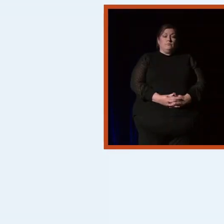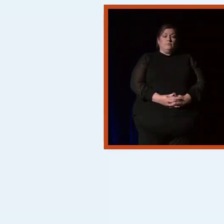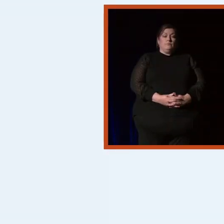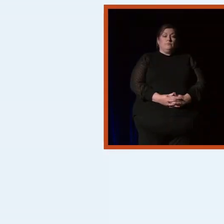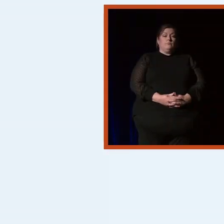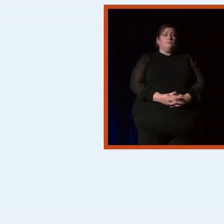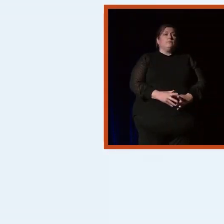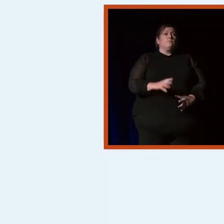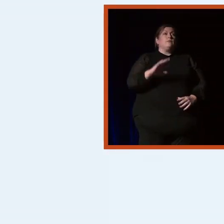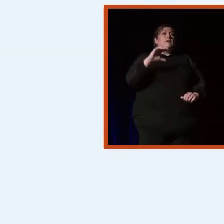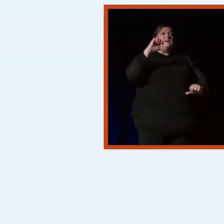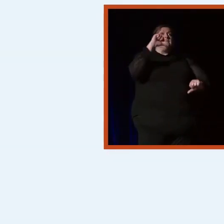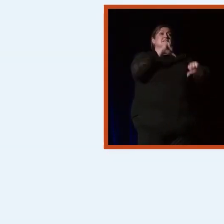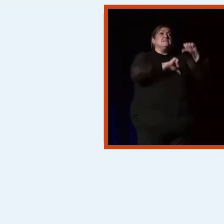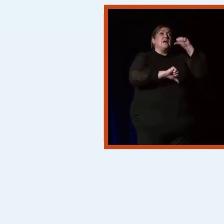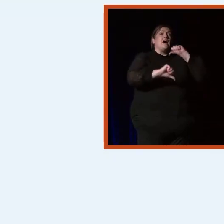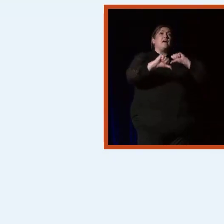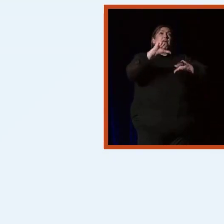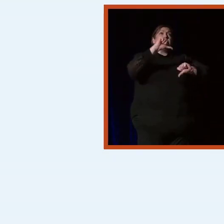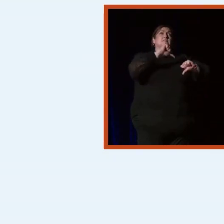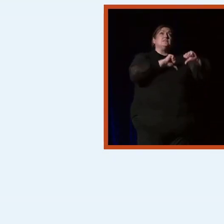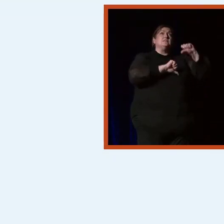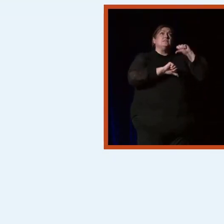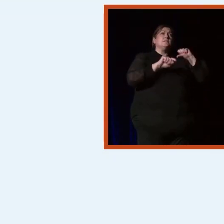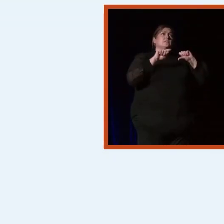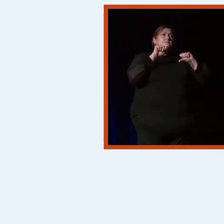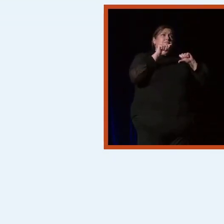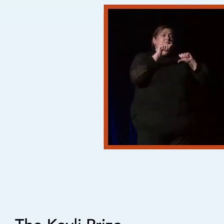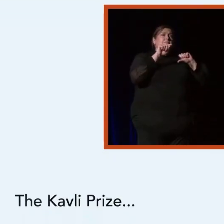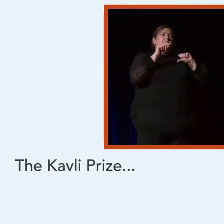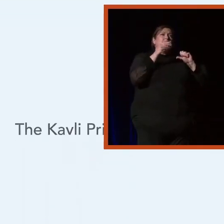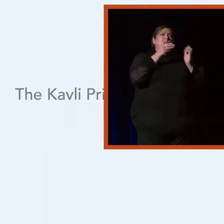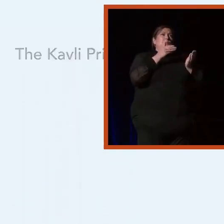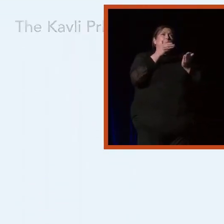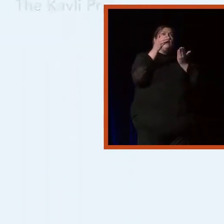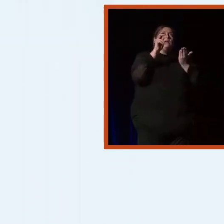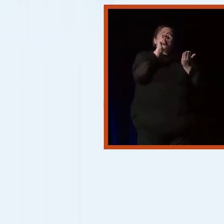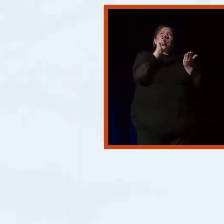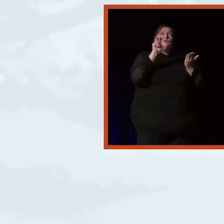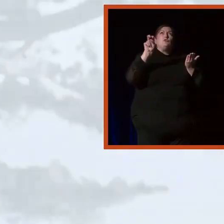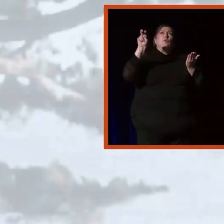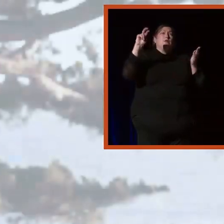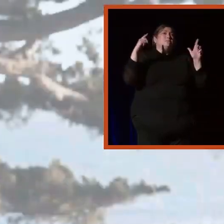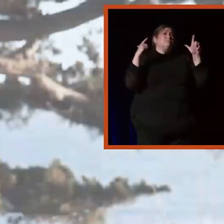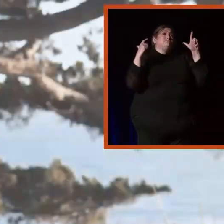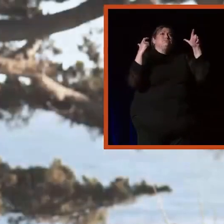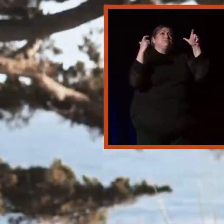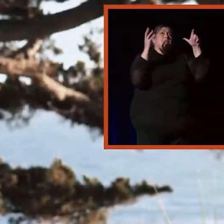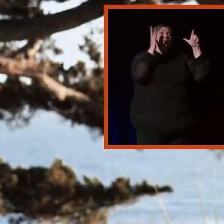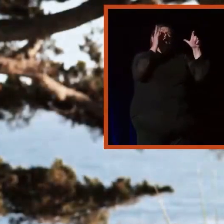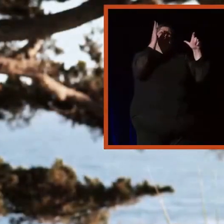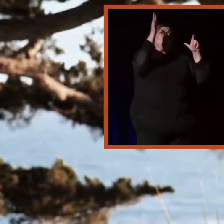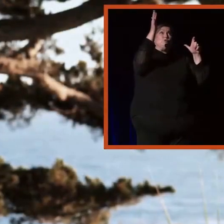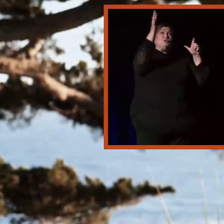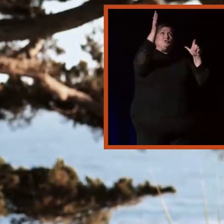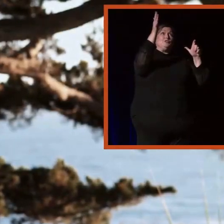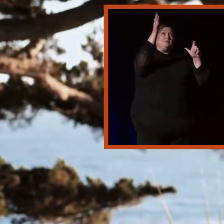Science is taking us on an ever-accelerating journey into the future.